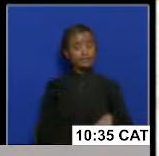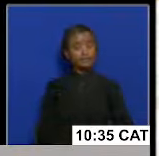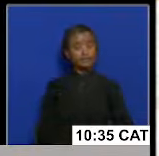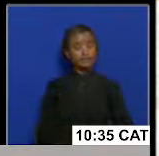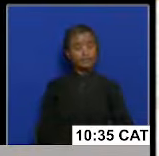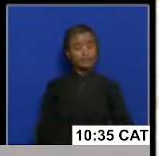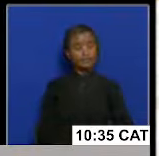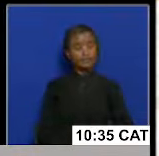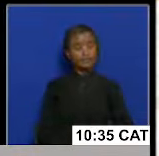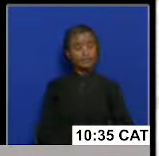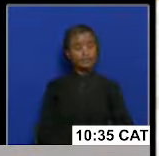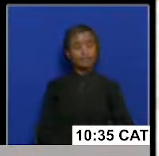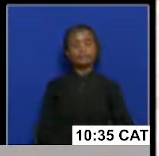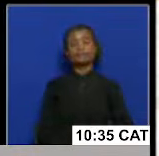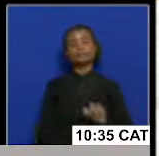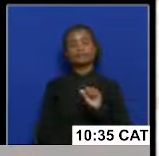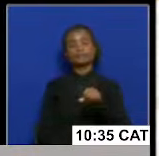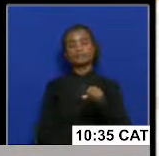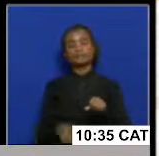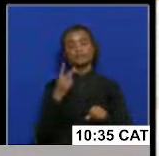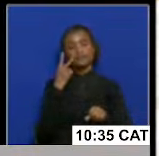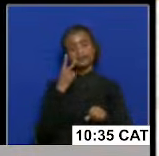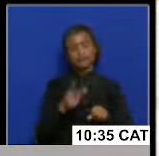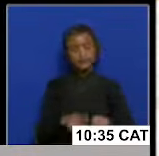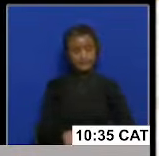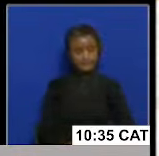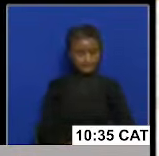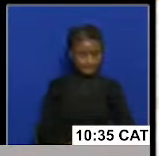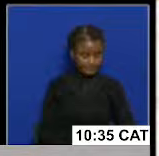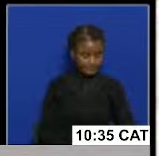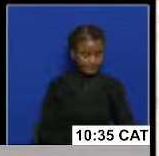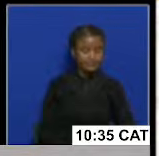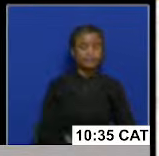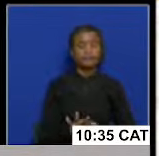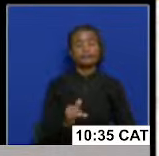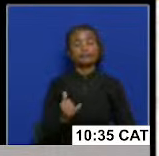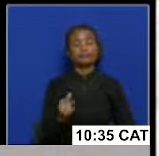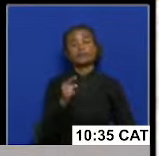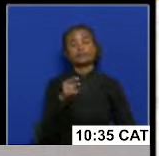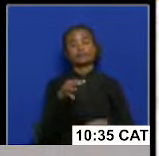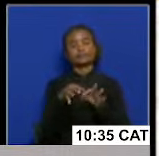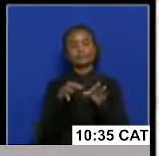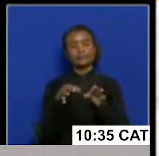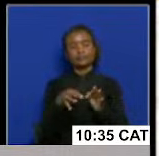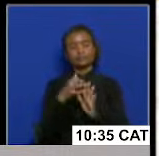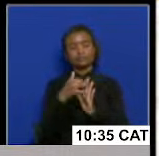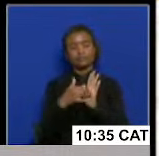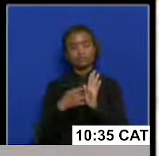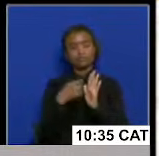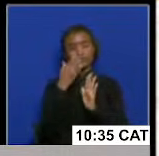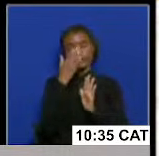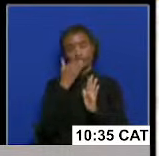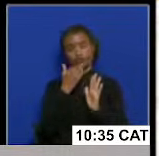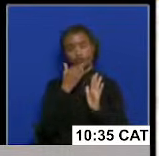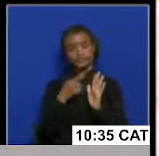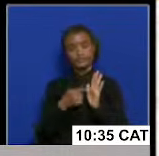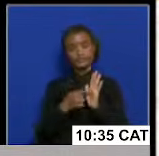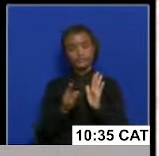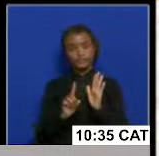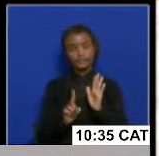Yes, I can see Yes. them, Advocate. Yes. Just to give you some context, Witness K, this image is part of